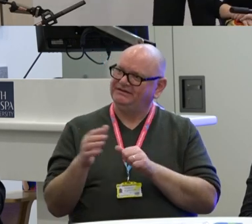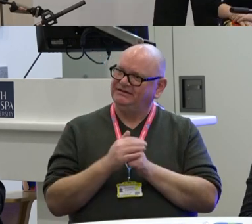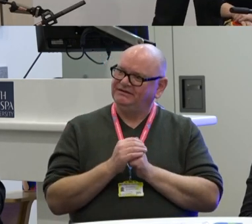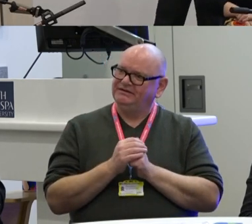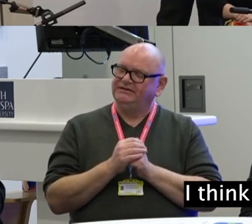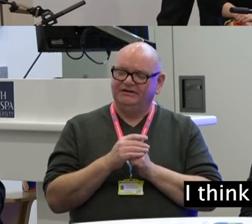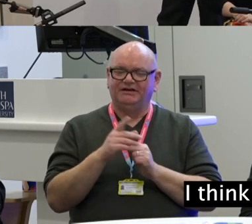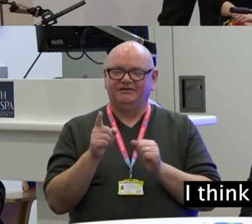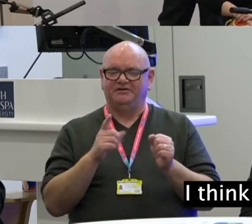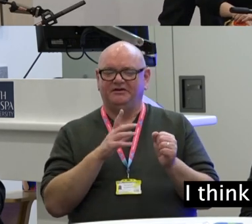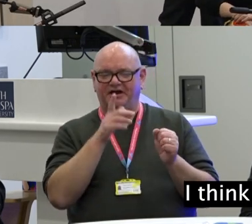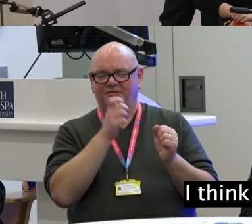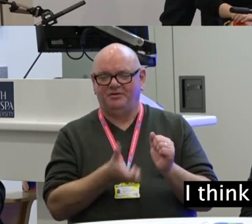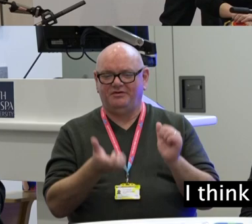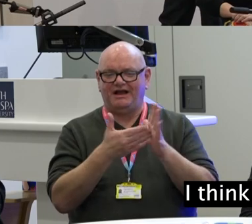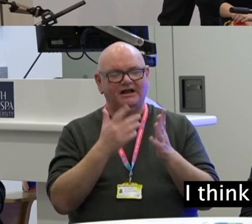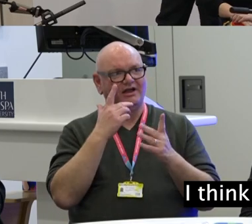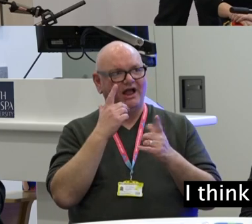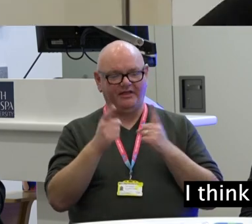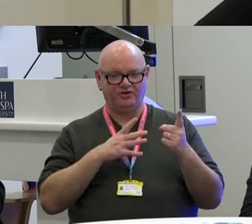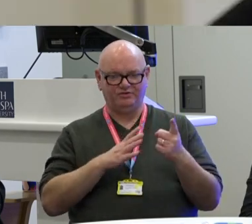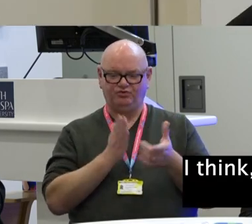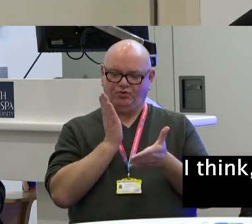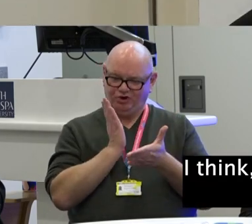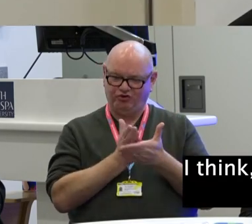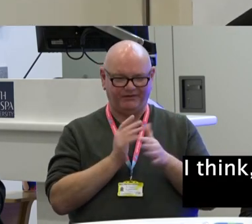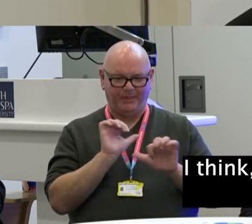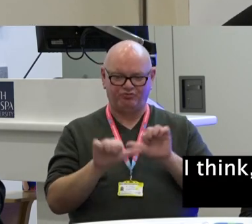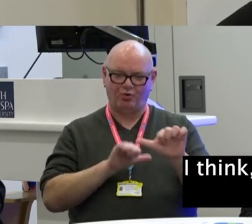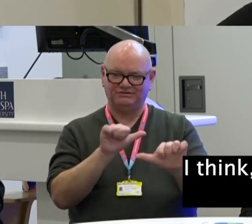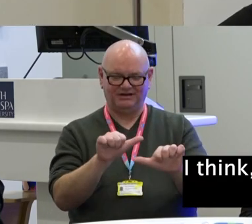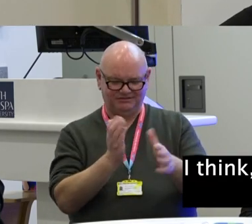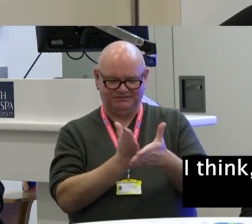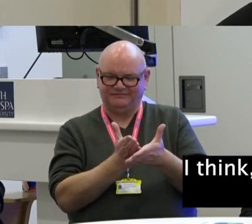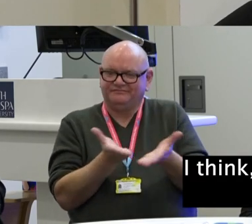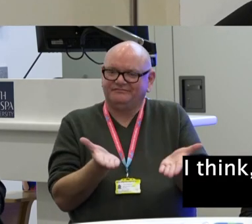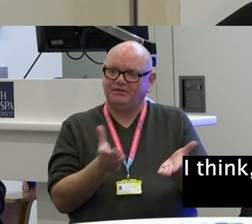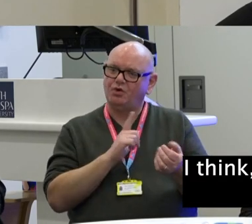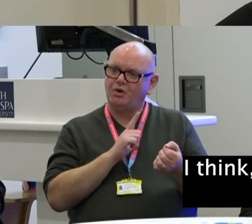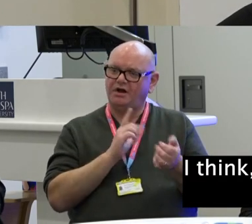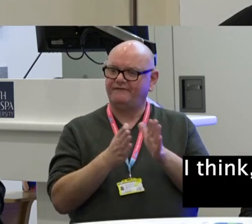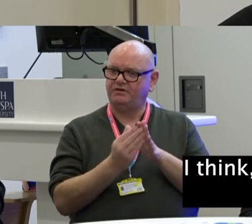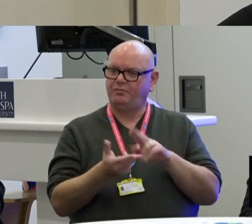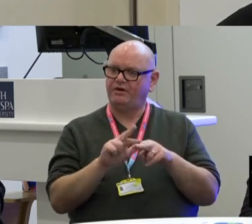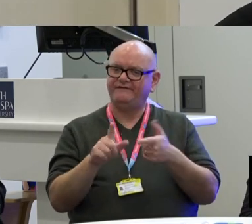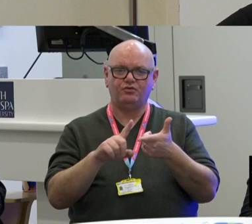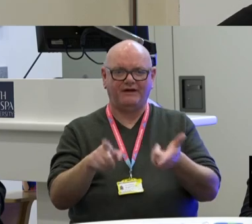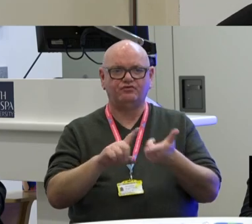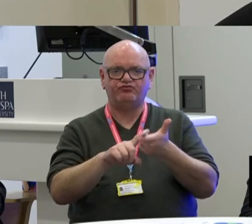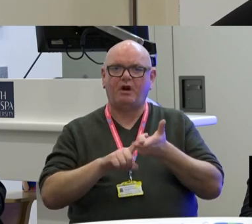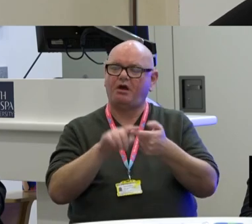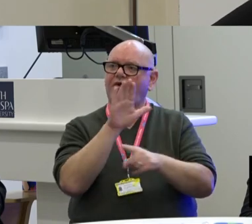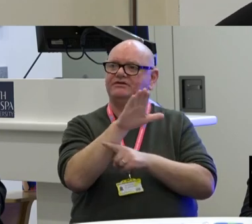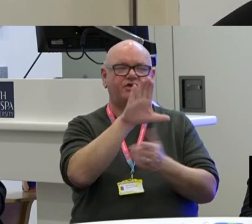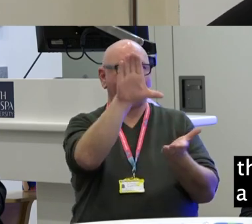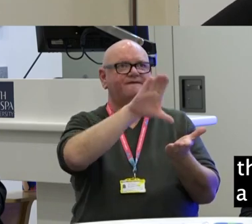I'd add to that, I think you need to trust the process. I think especially if you're like reliant on funding from people and you get the